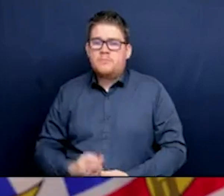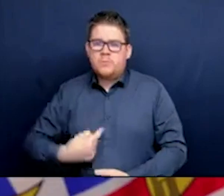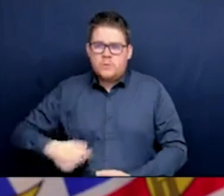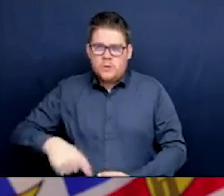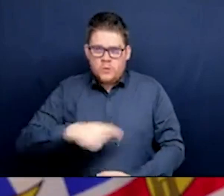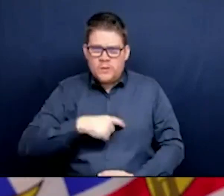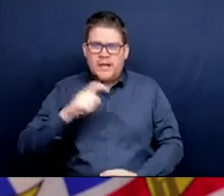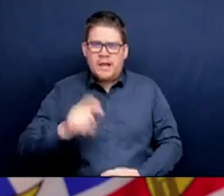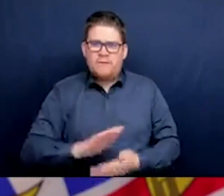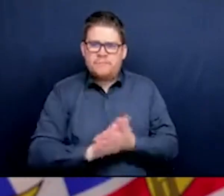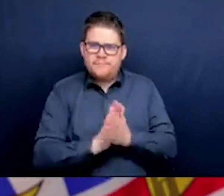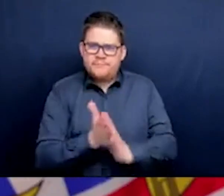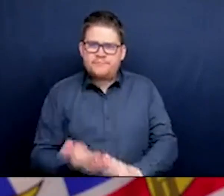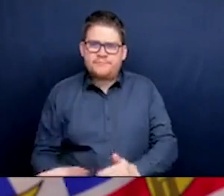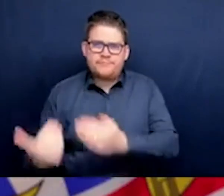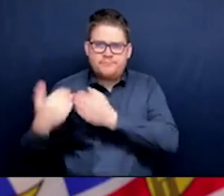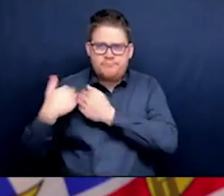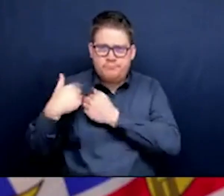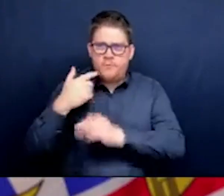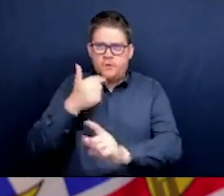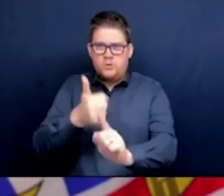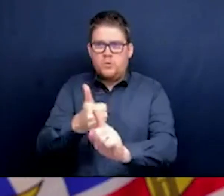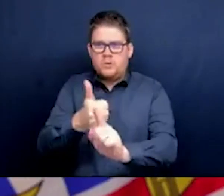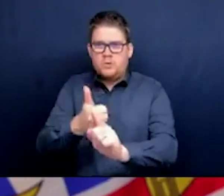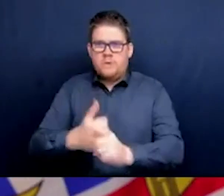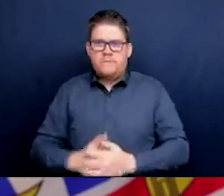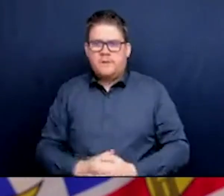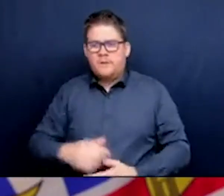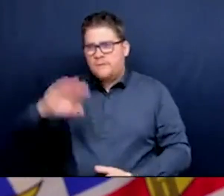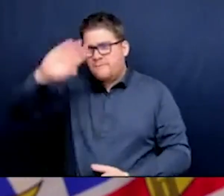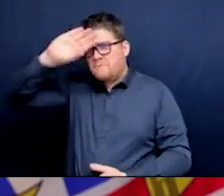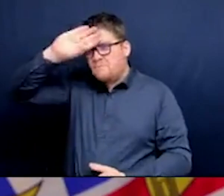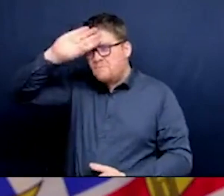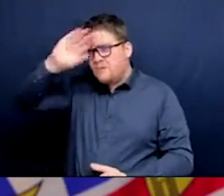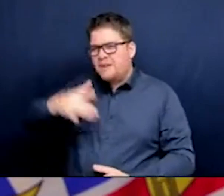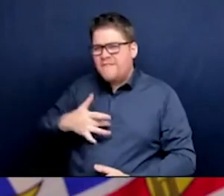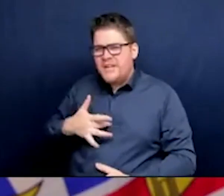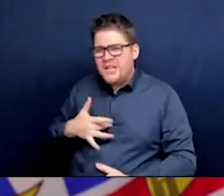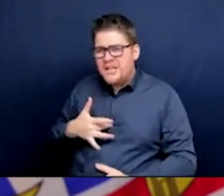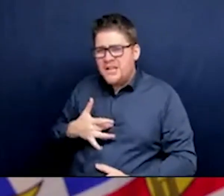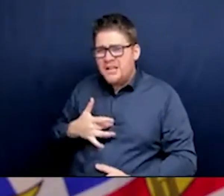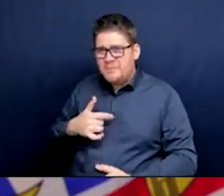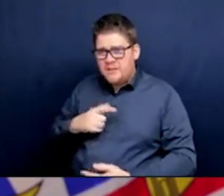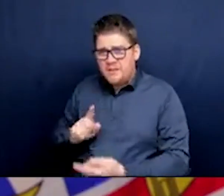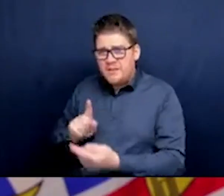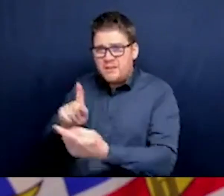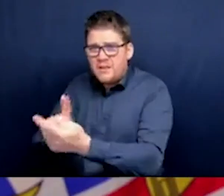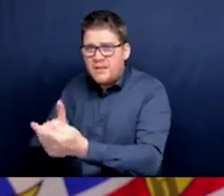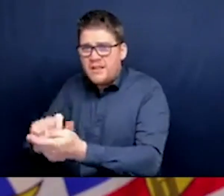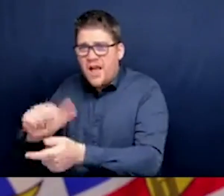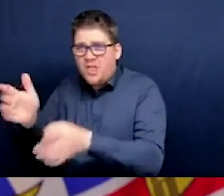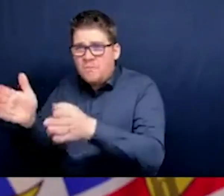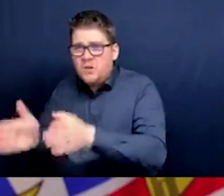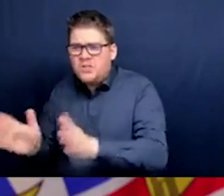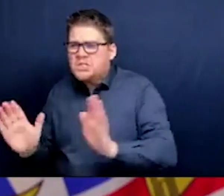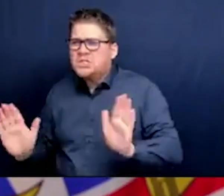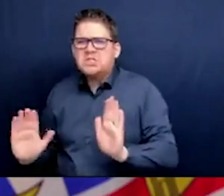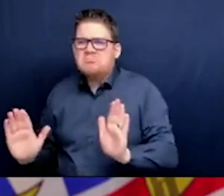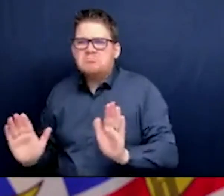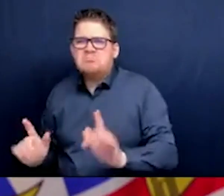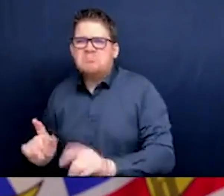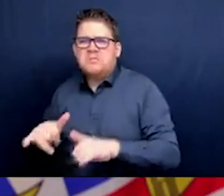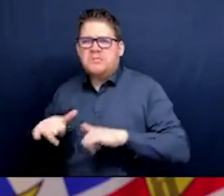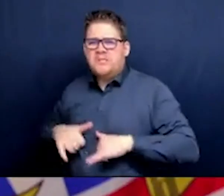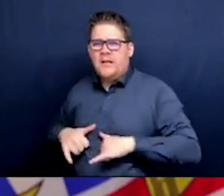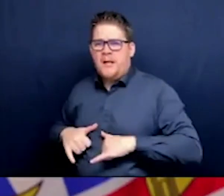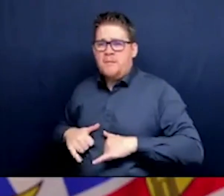responsibility to say, if I'm not feeling well, what am I doing? Who am I going to be with? And maybe I need to postpone a visit to an elderly